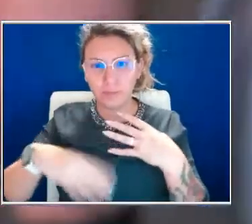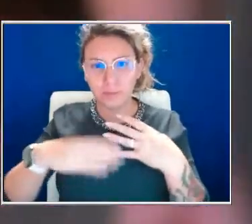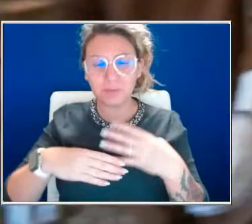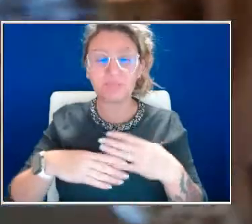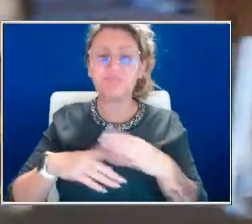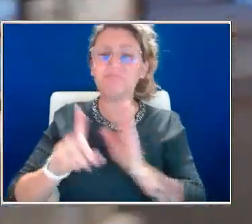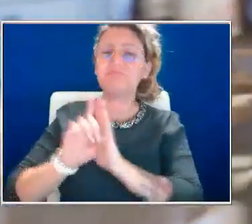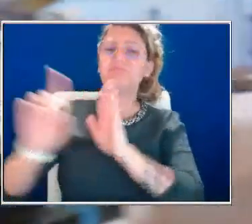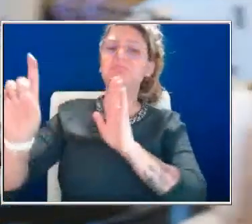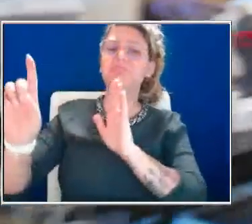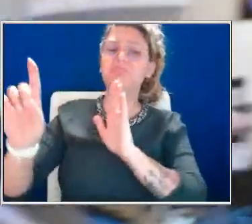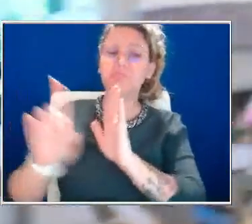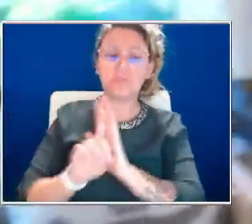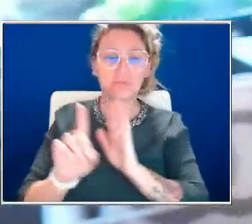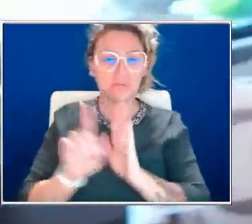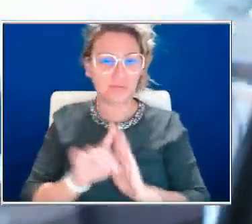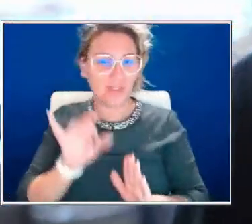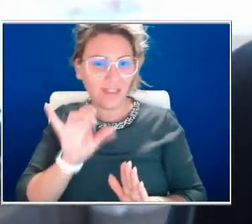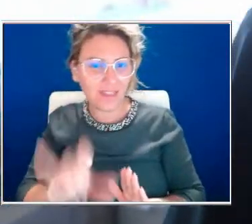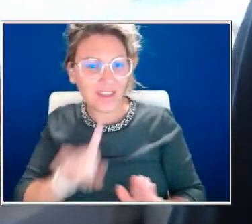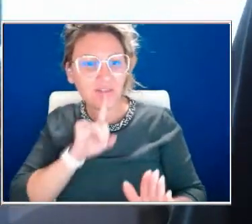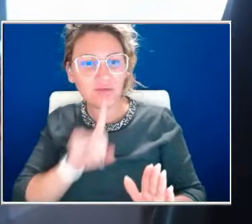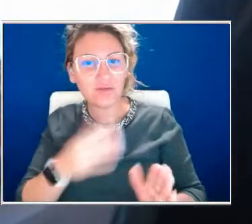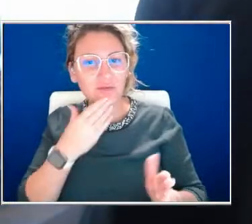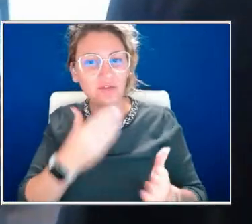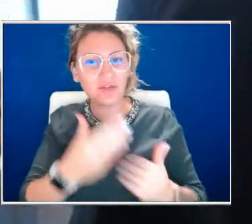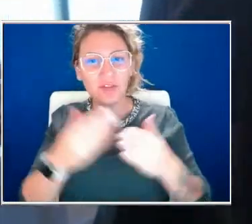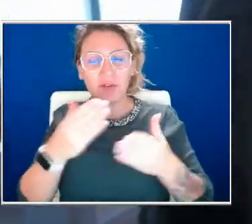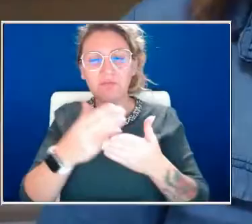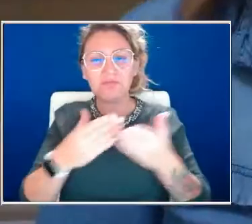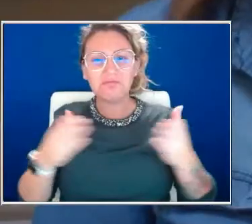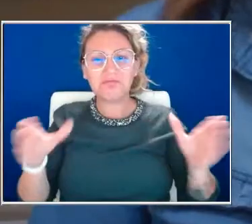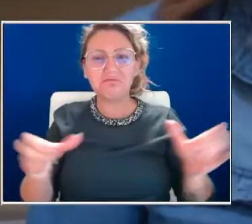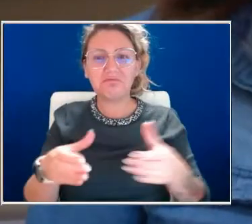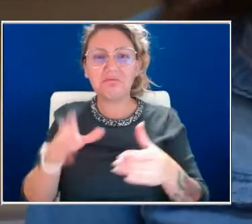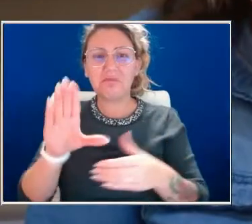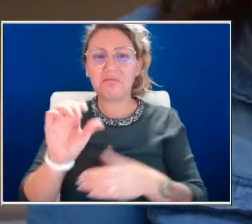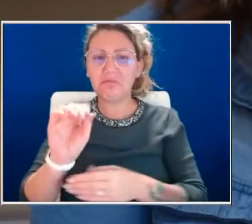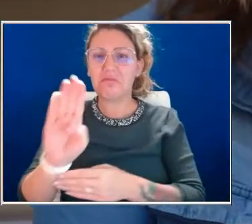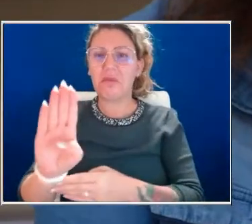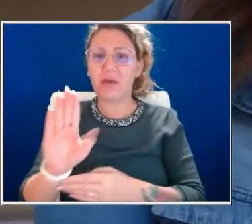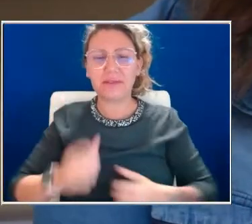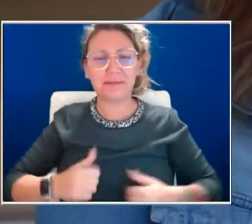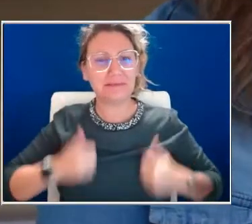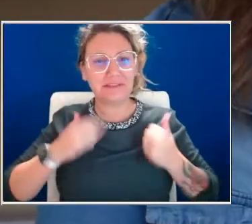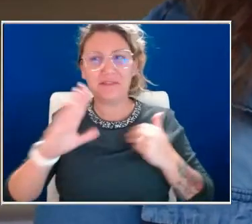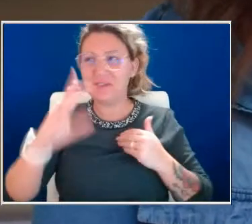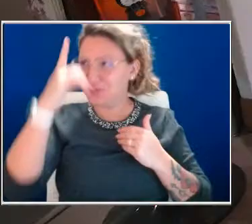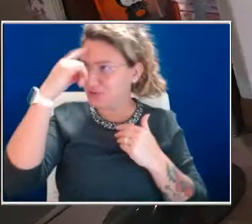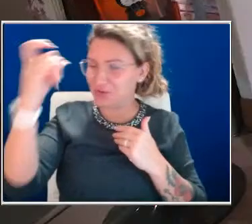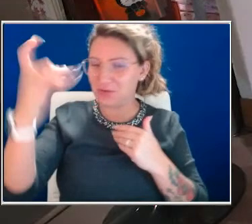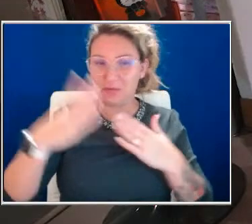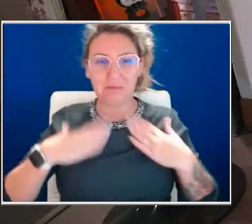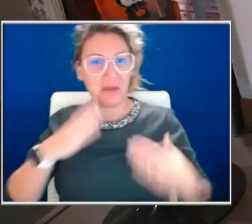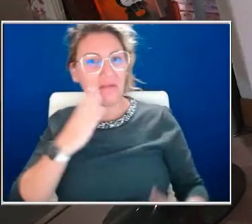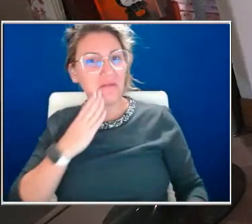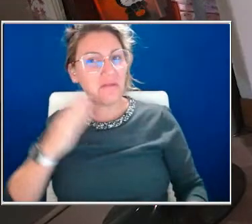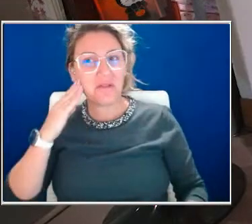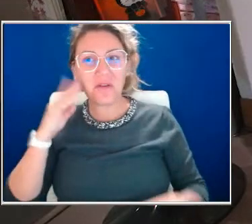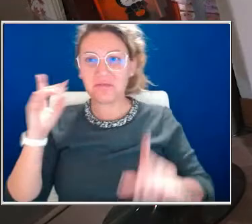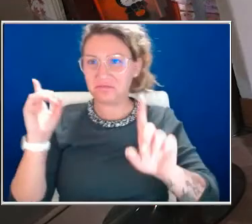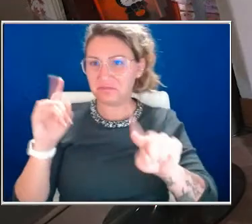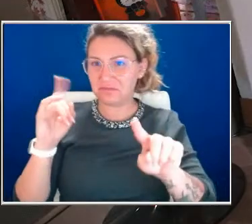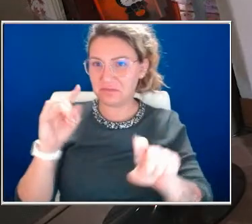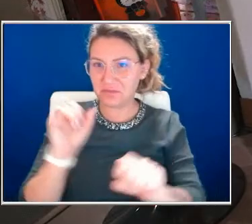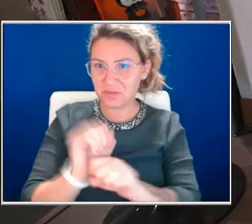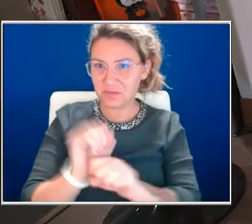This is a really good section here. Bob Trapp is living his dream. And it's my home. So coming to work every day is like going